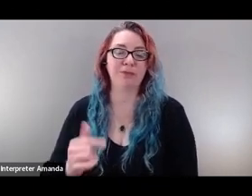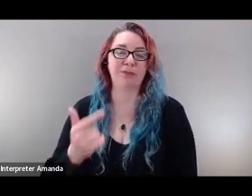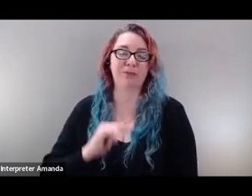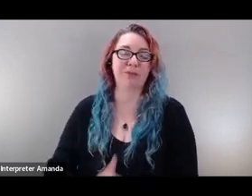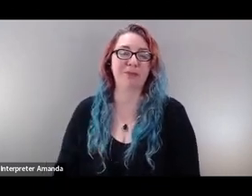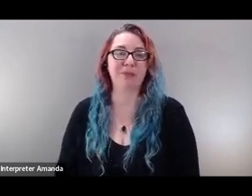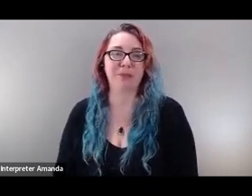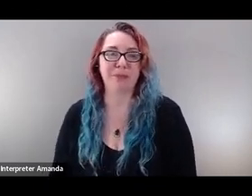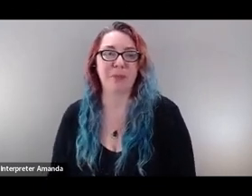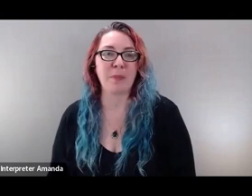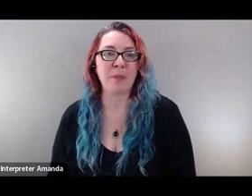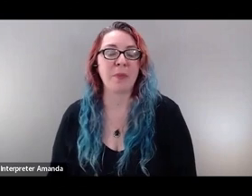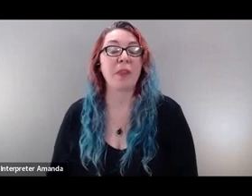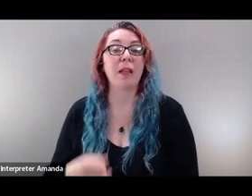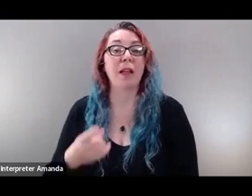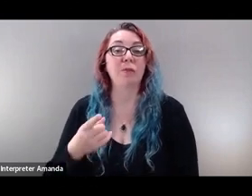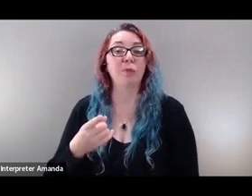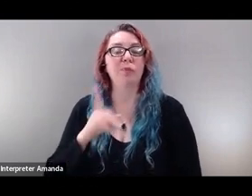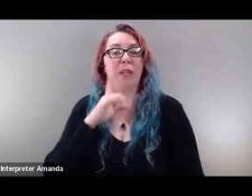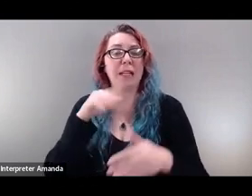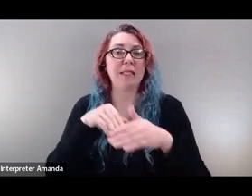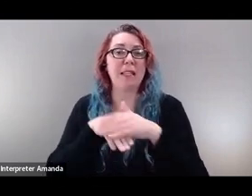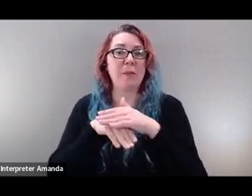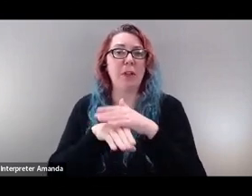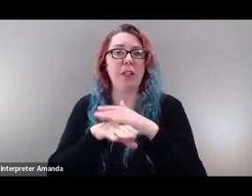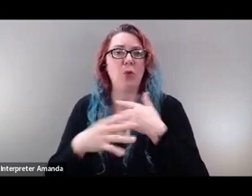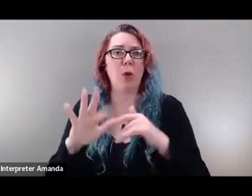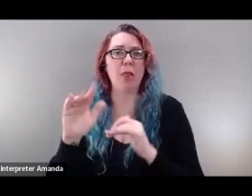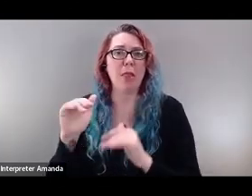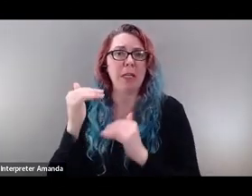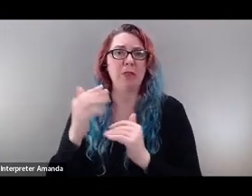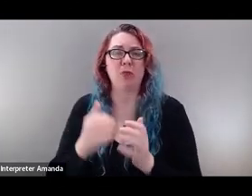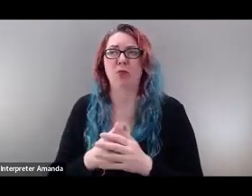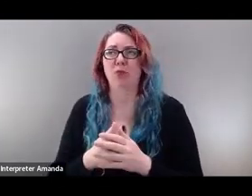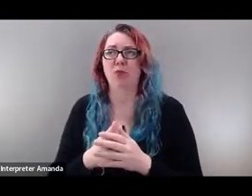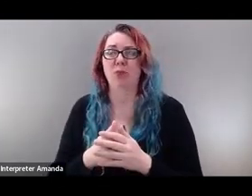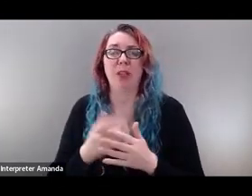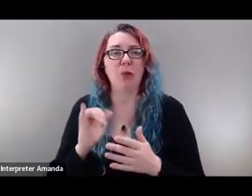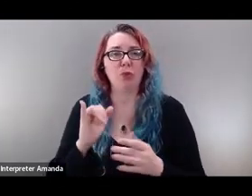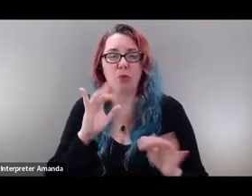limitations and tools to increase accessibility. So, yeah.